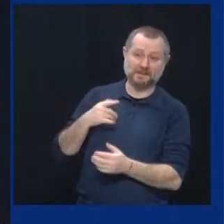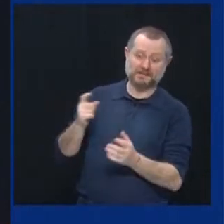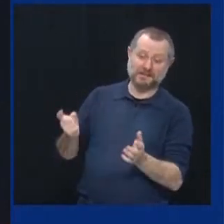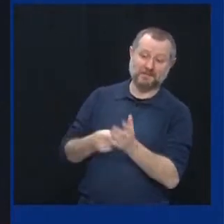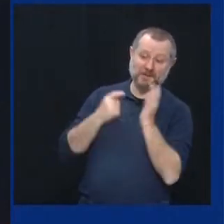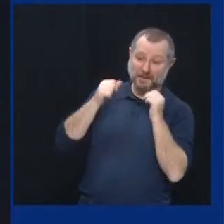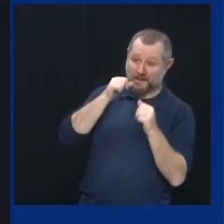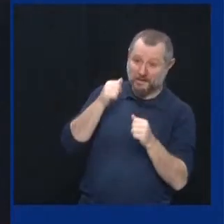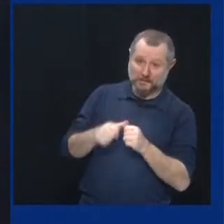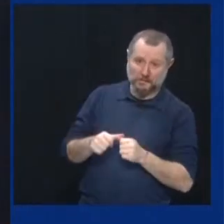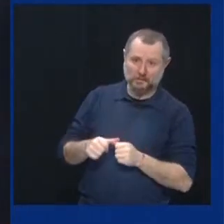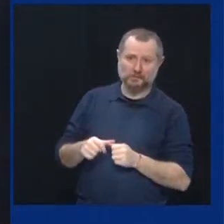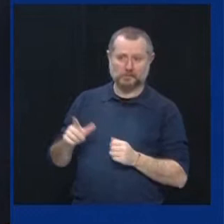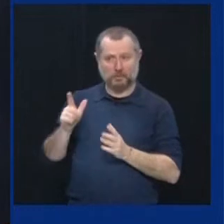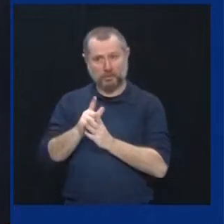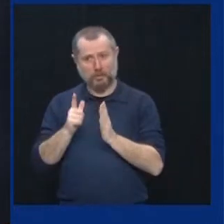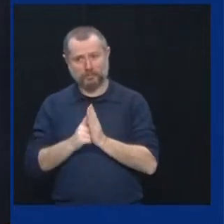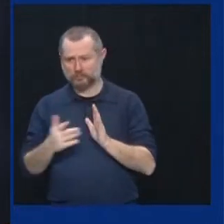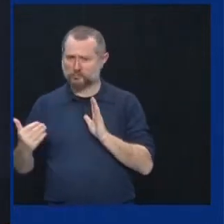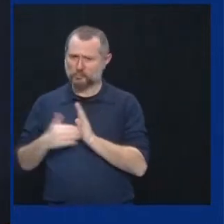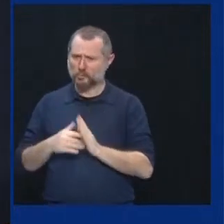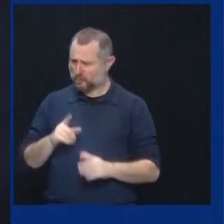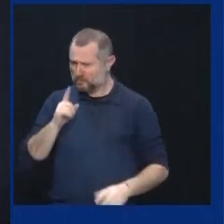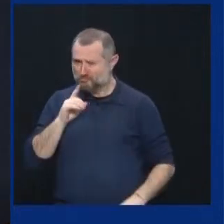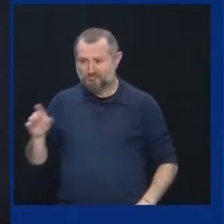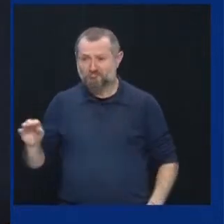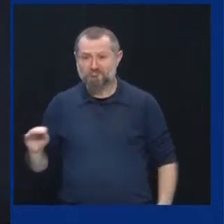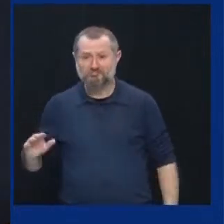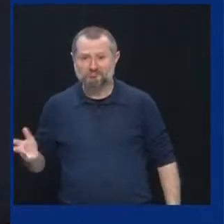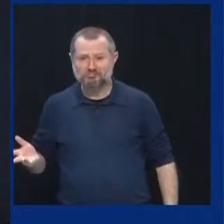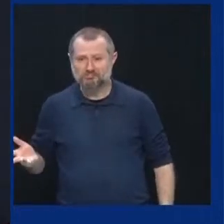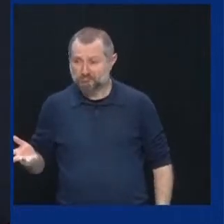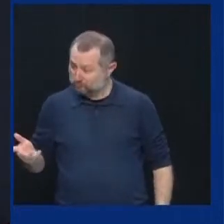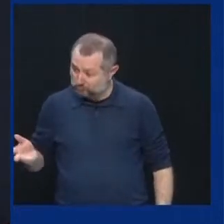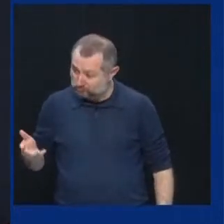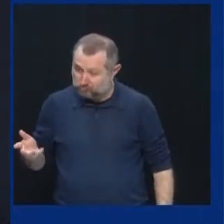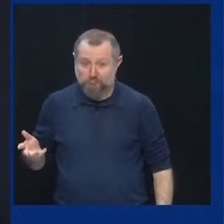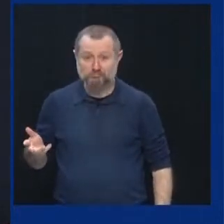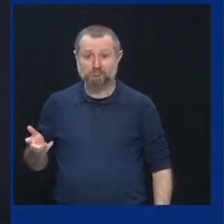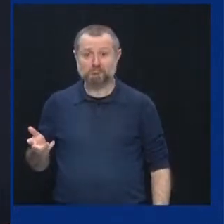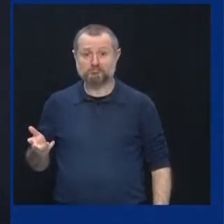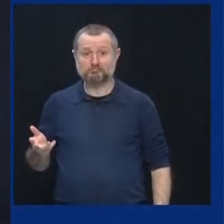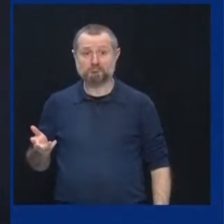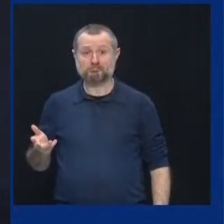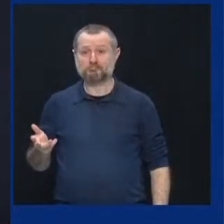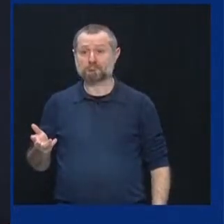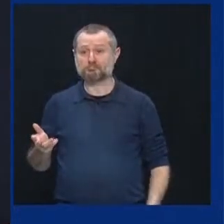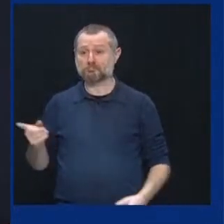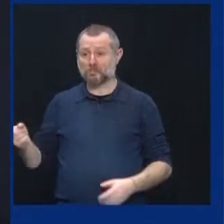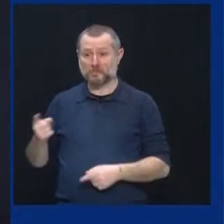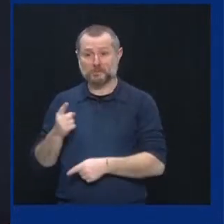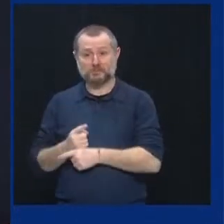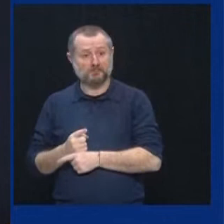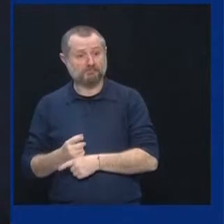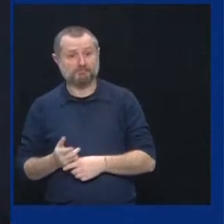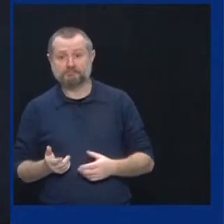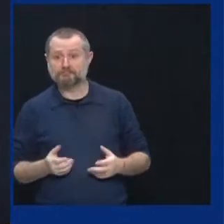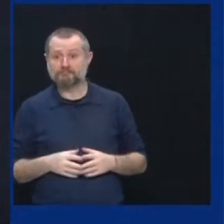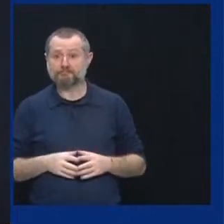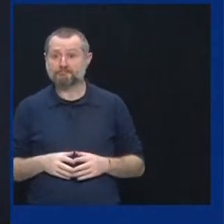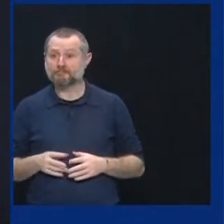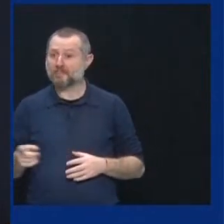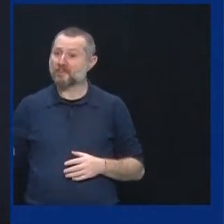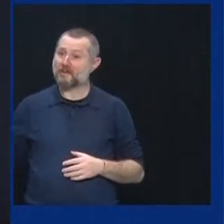subpoena. I think they were actually right. And I think they were actually fair